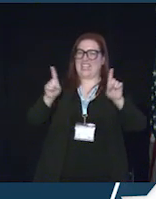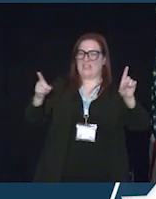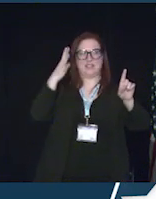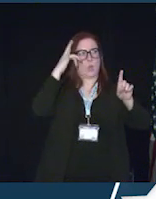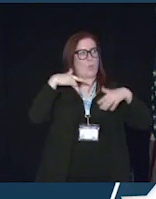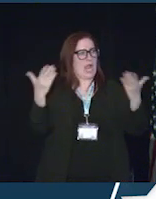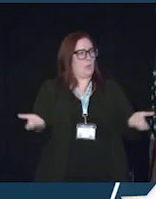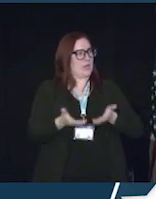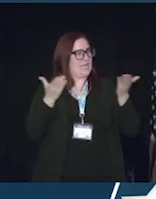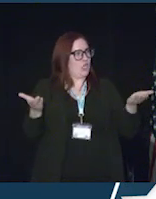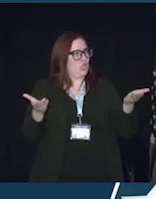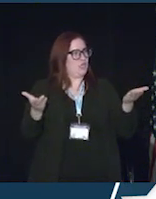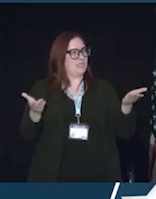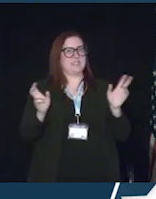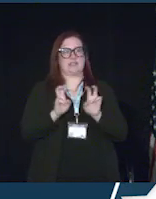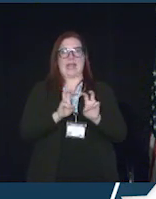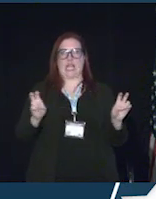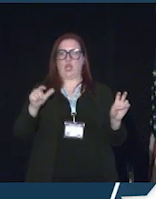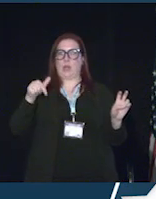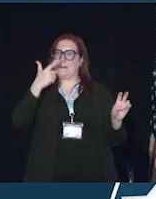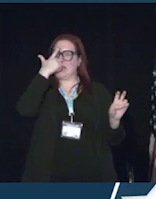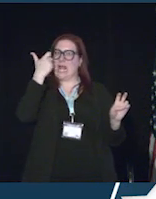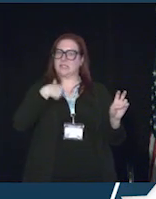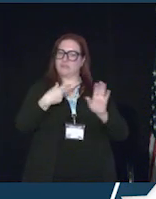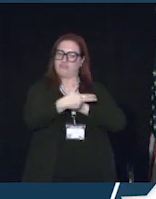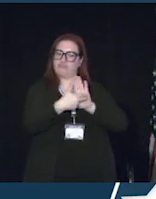here on this panel. Thank you, Melissa.